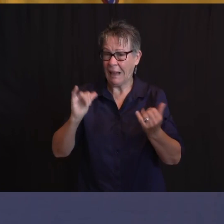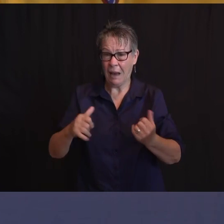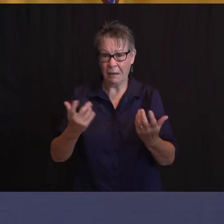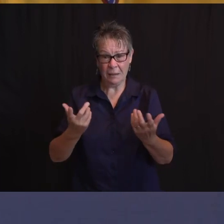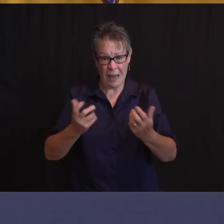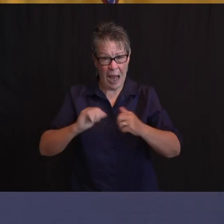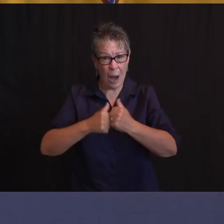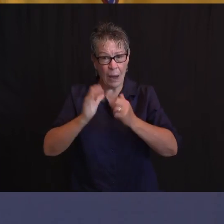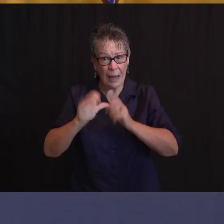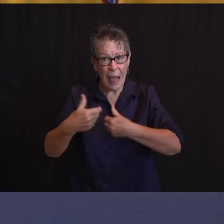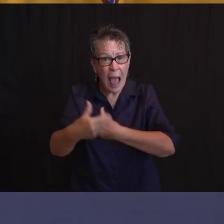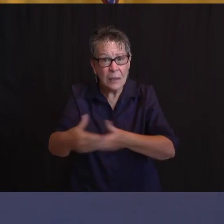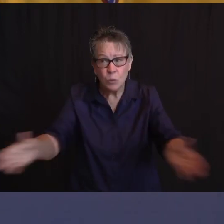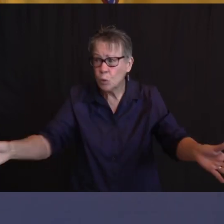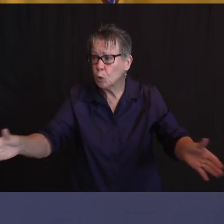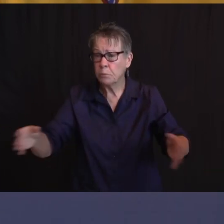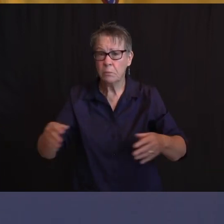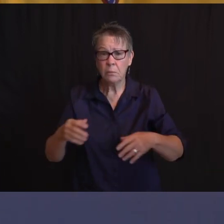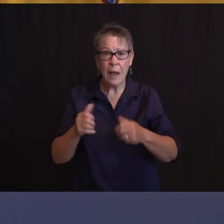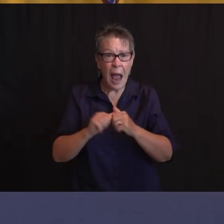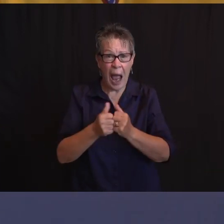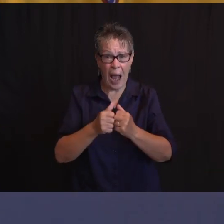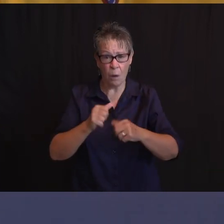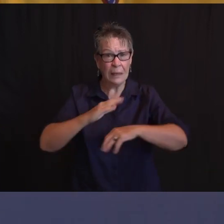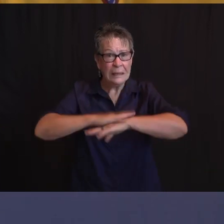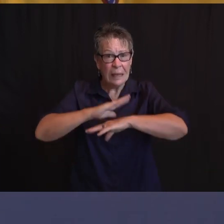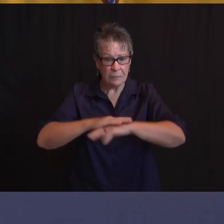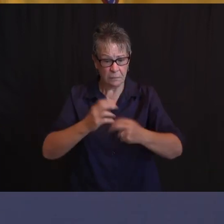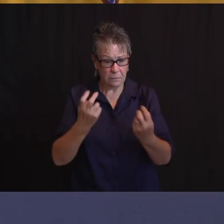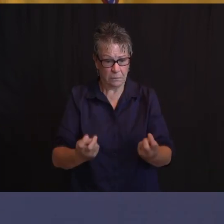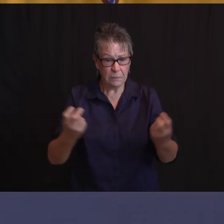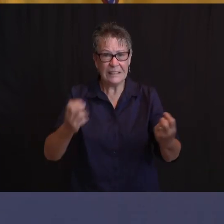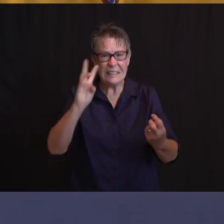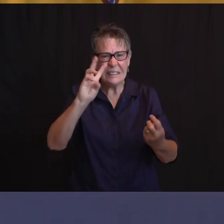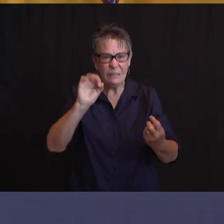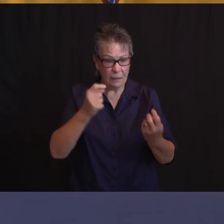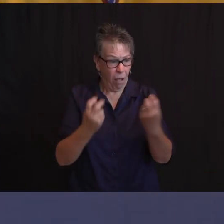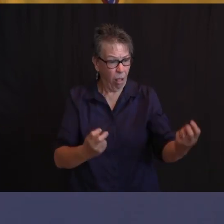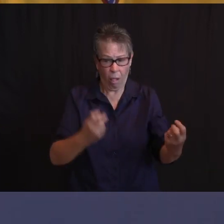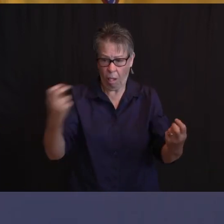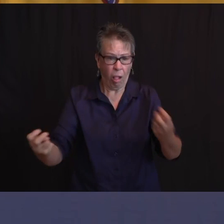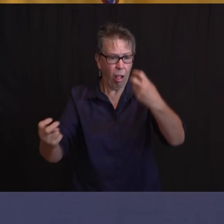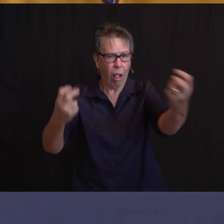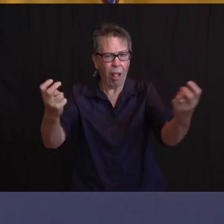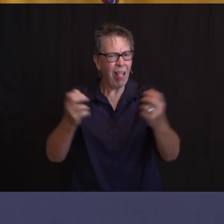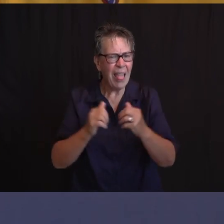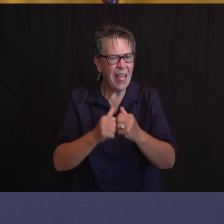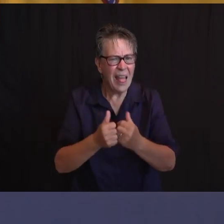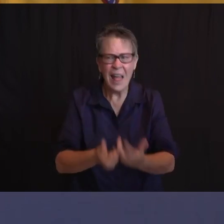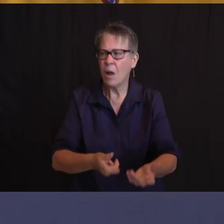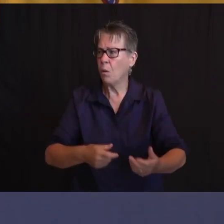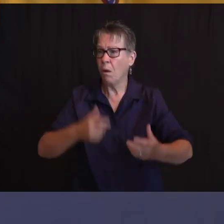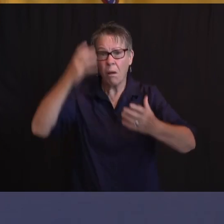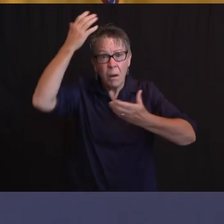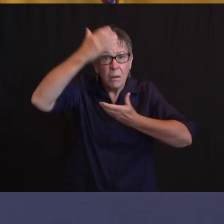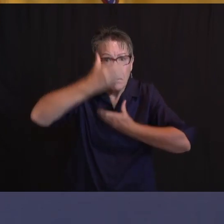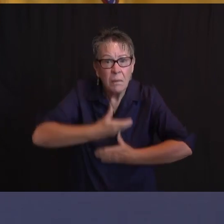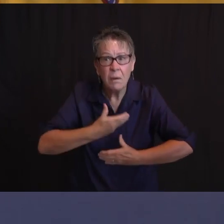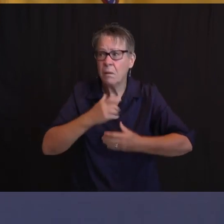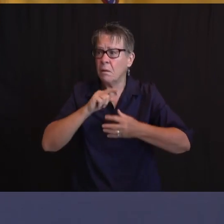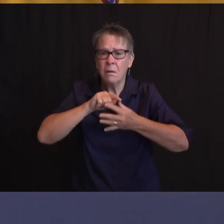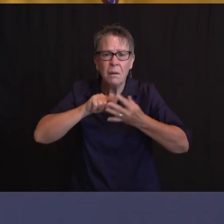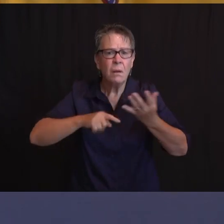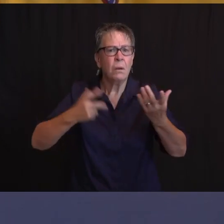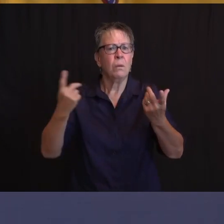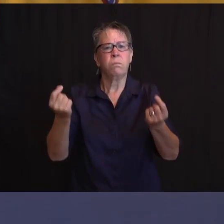on ventilation, but I assume that's got to be an acceptable use of that. I'll come back to you on that.